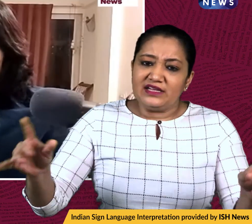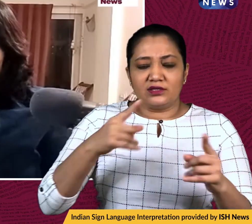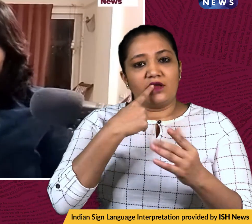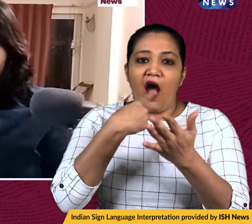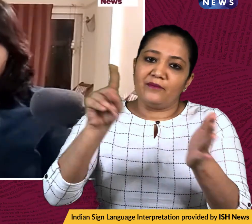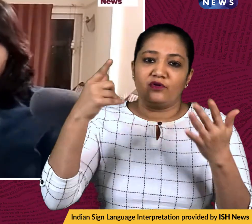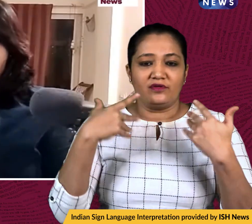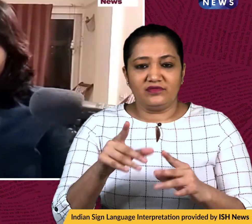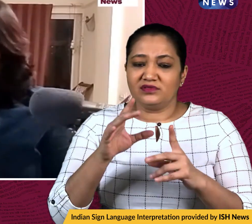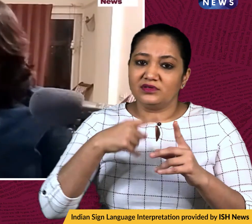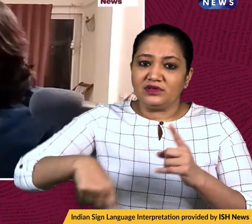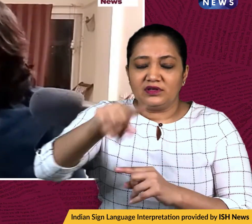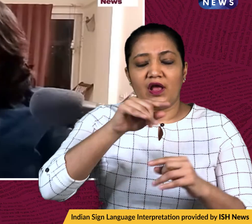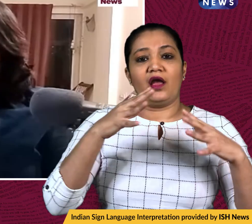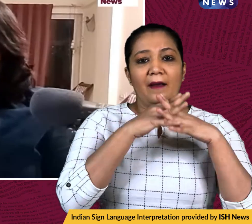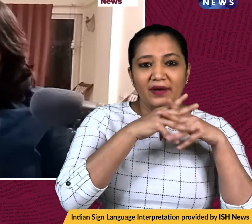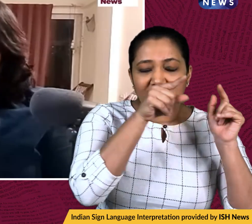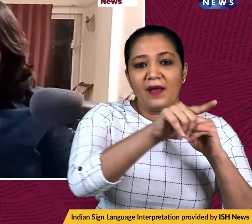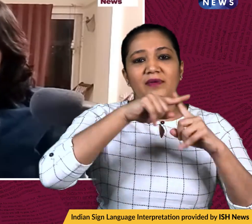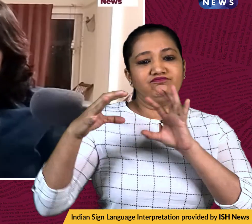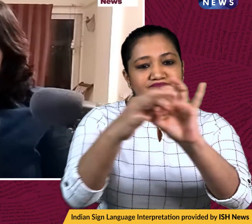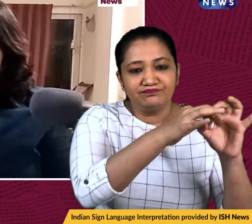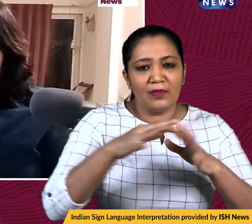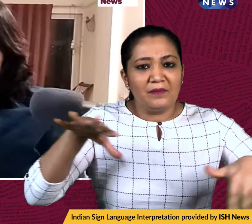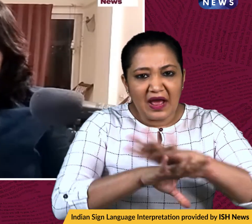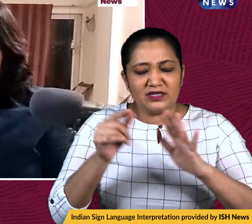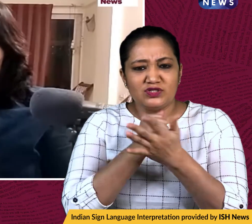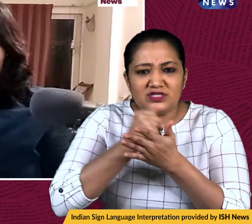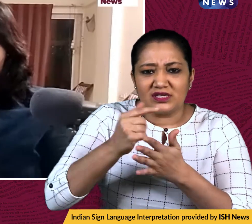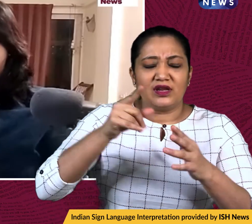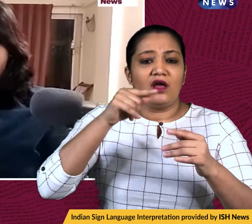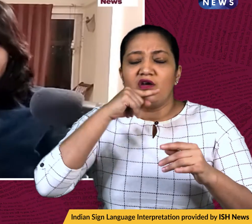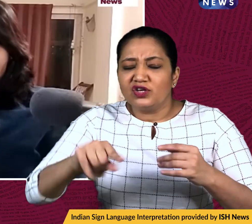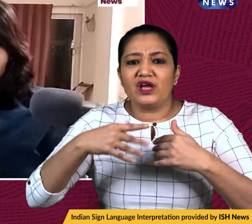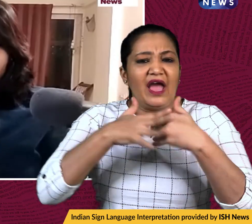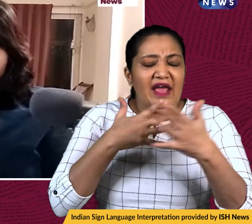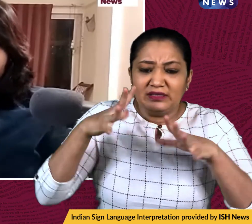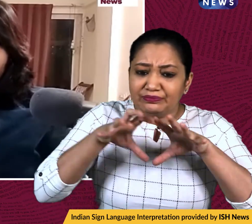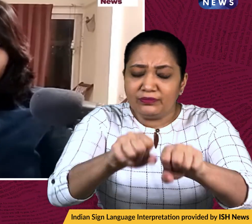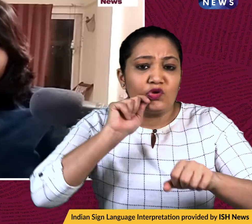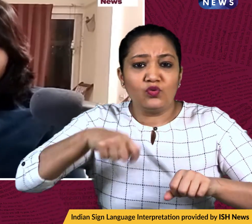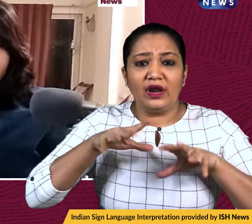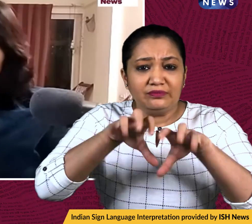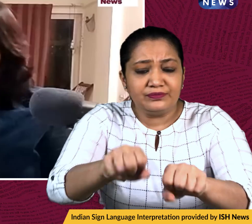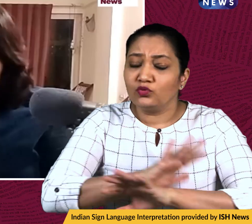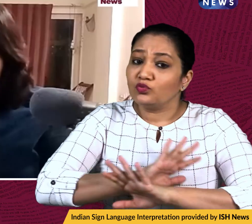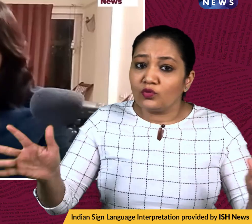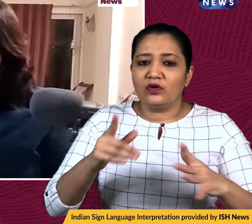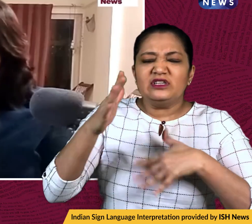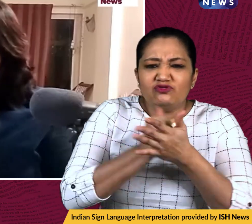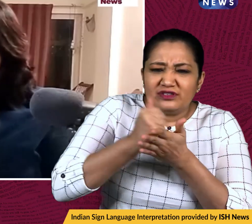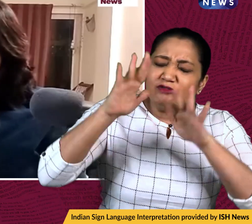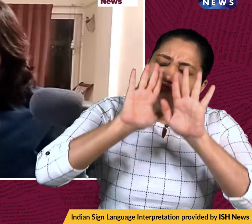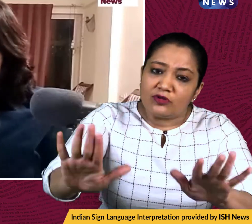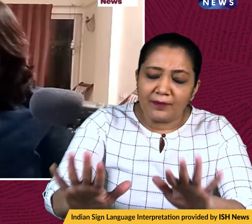sanctions against Russia as Washington and its allies step up efforts to deter any invasion of Ukraine. So